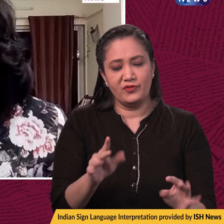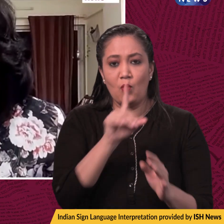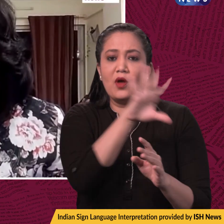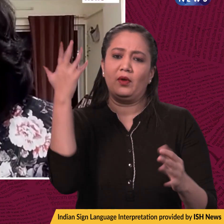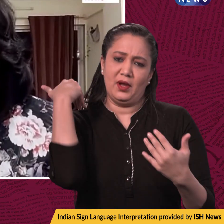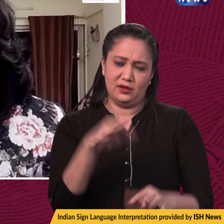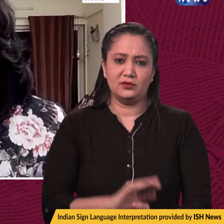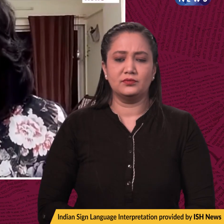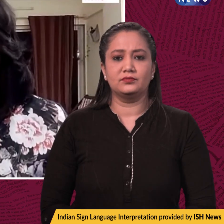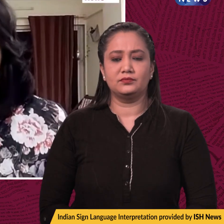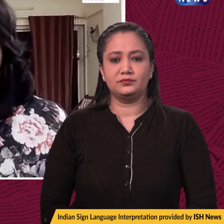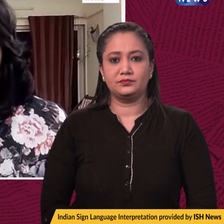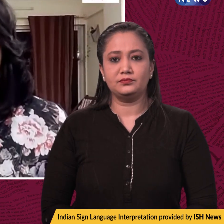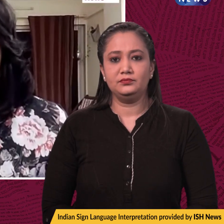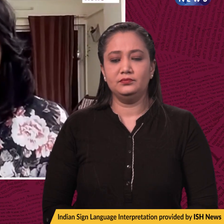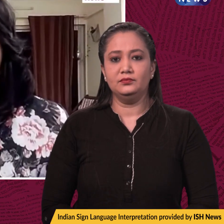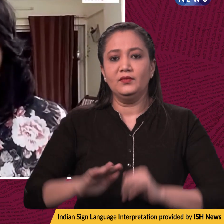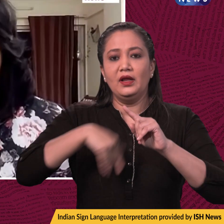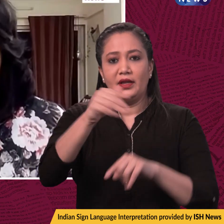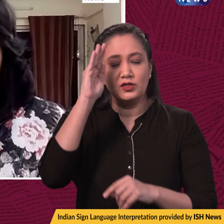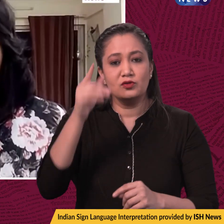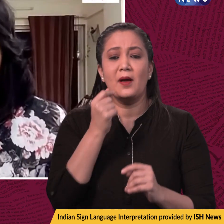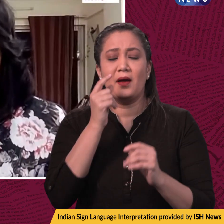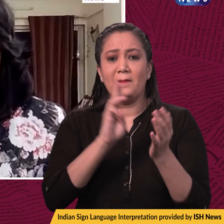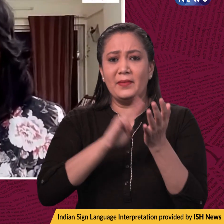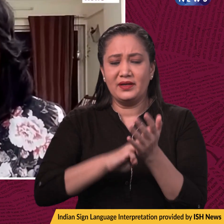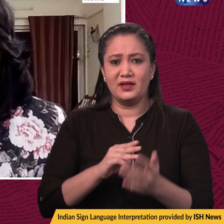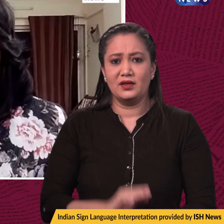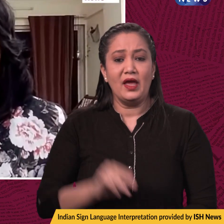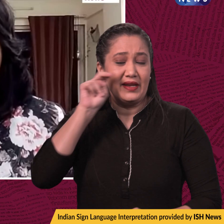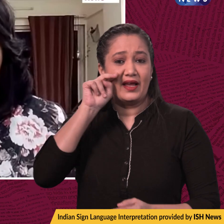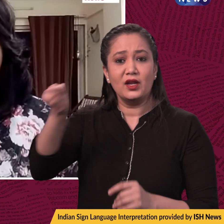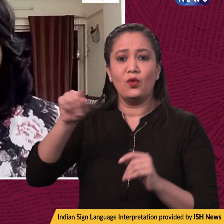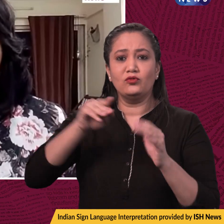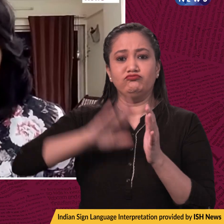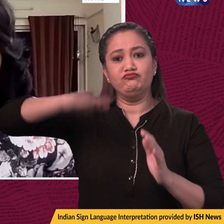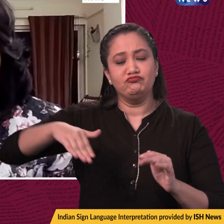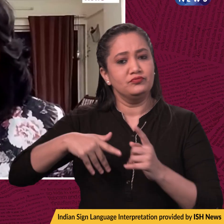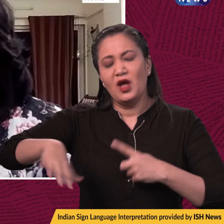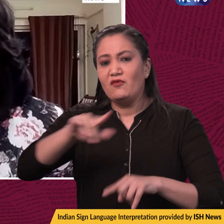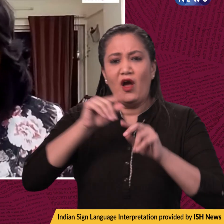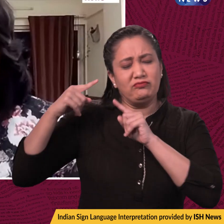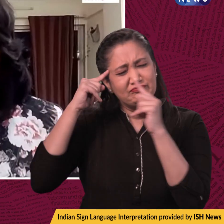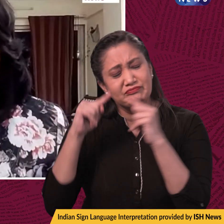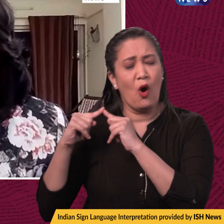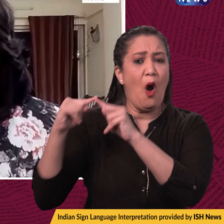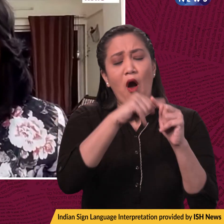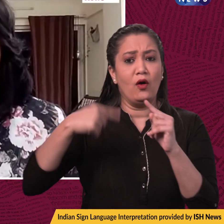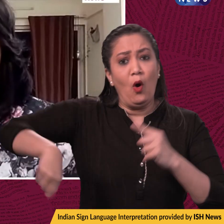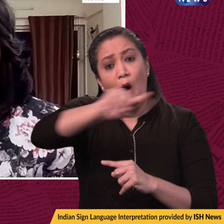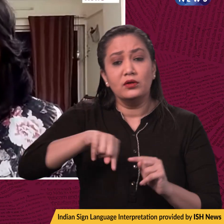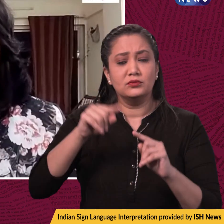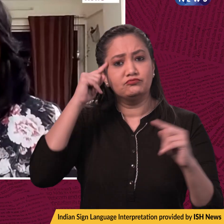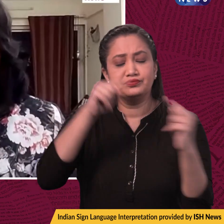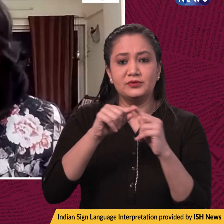week. Moving on now, on Monday, the Nagaland Assembly unanimously adopted a resolution demanding